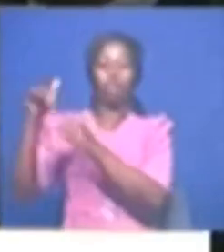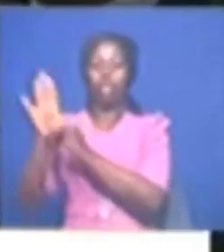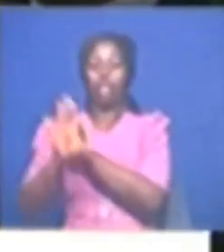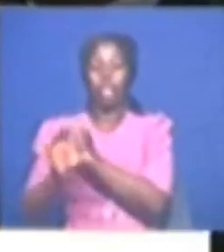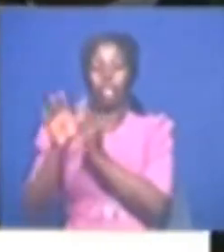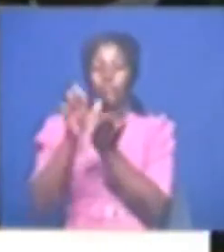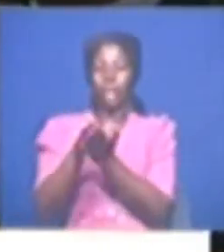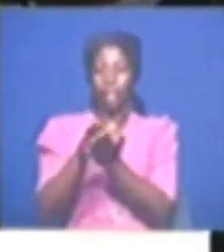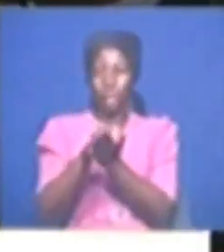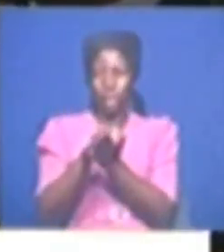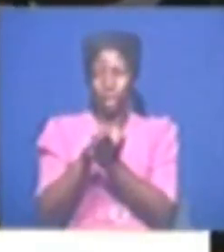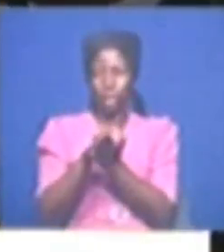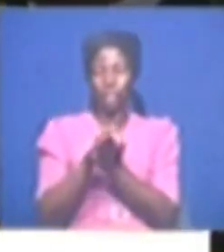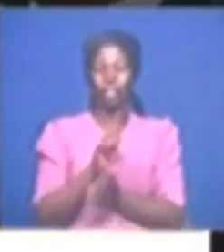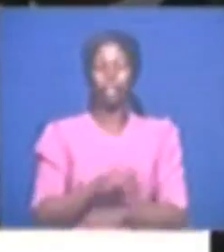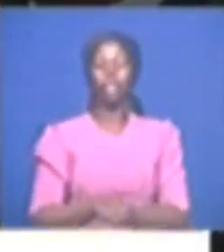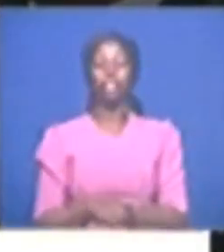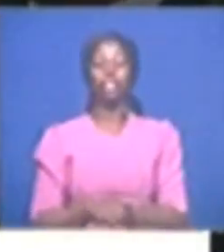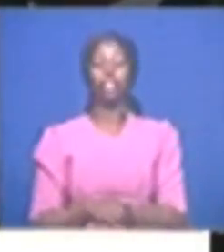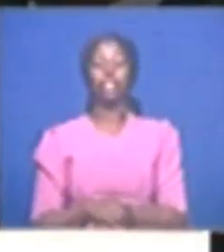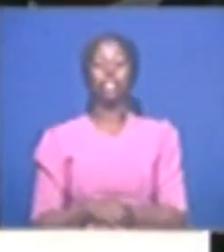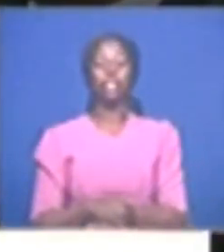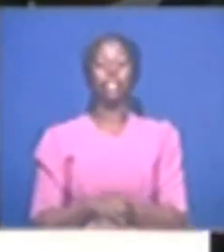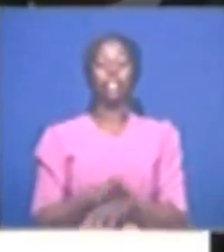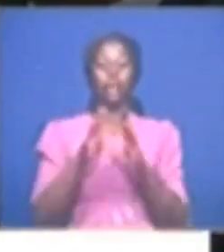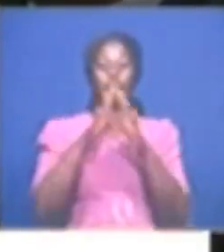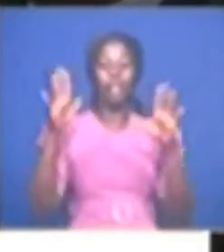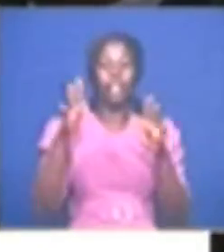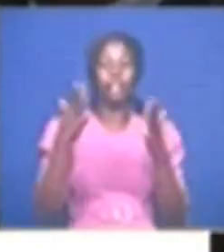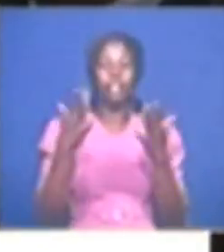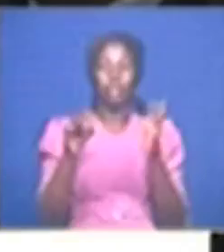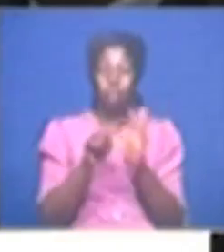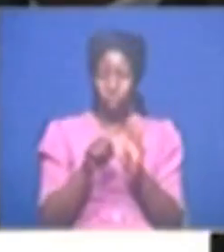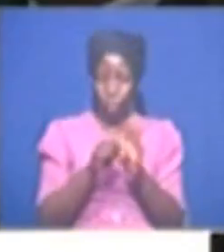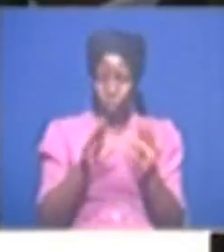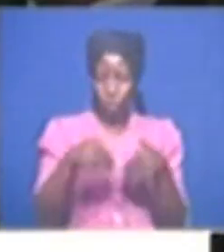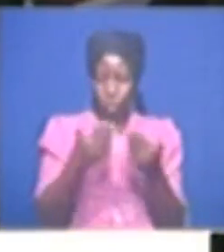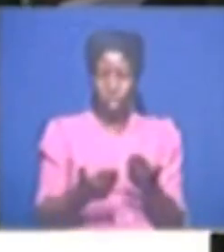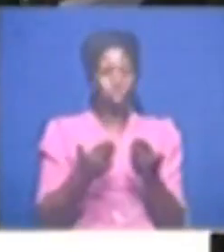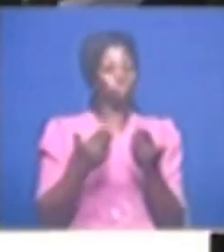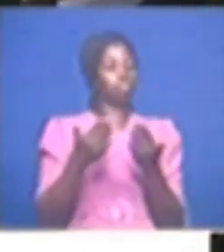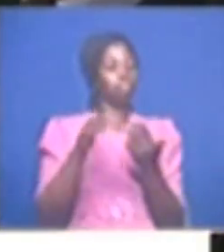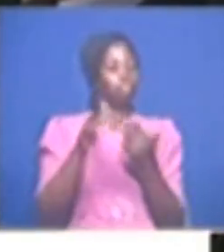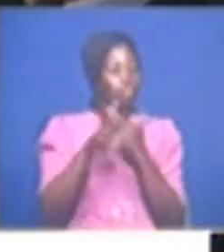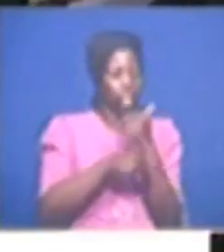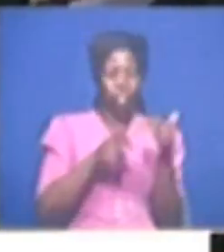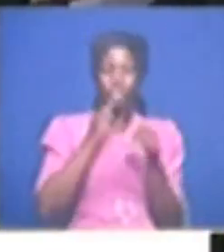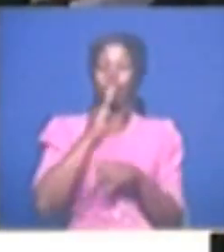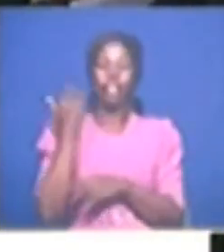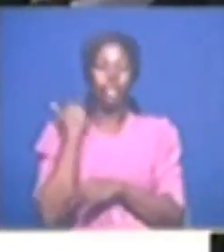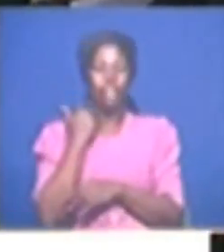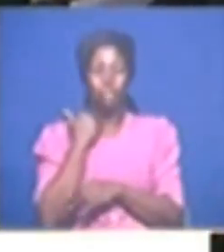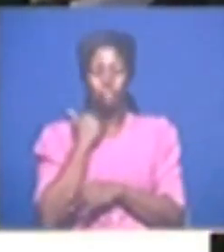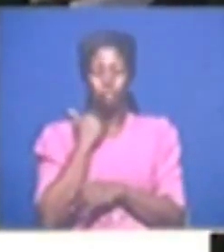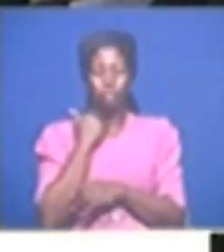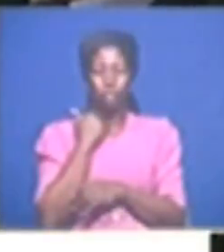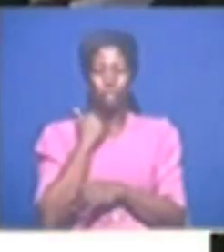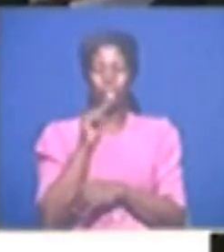a key injustice, and actually theft. It's a crime. And